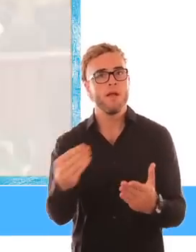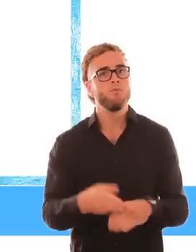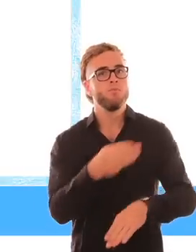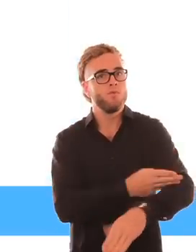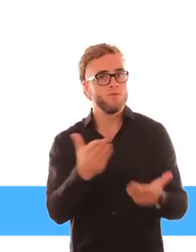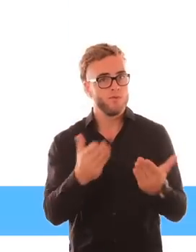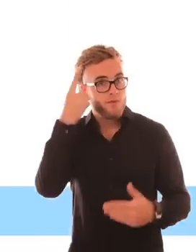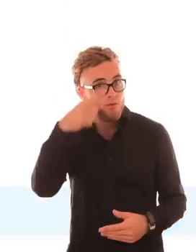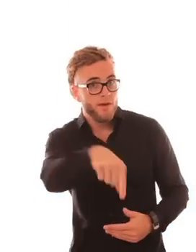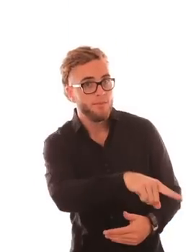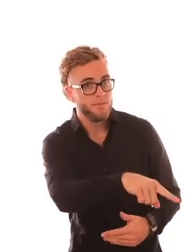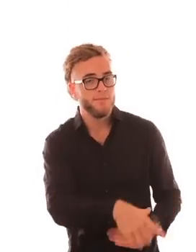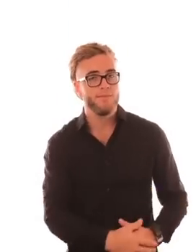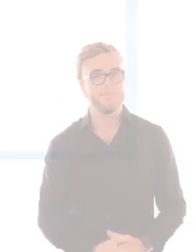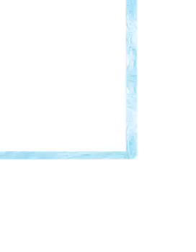them.